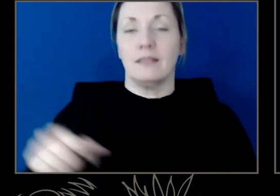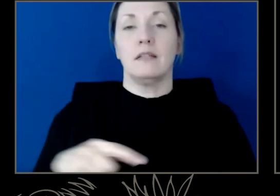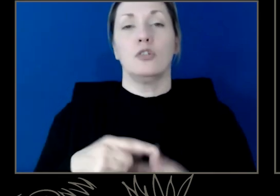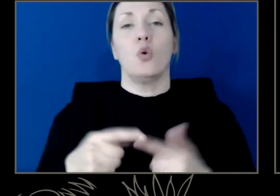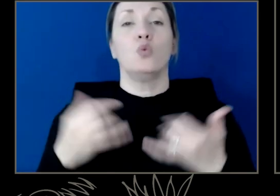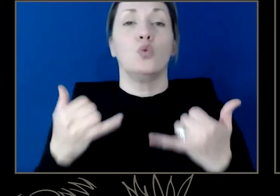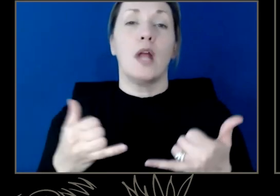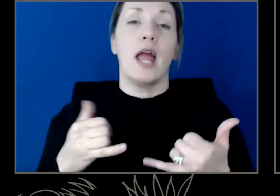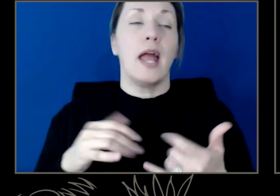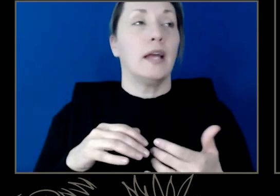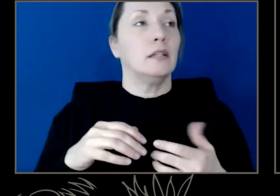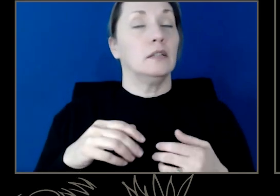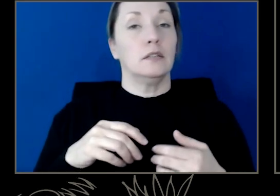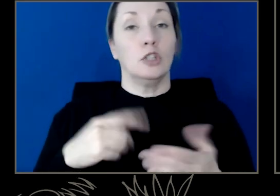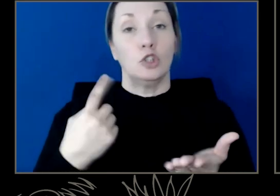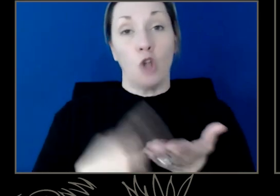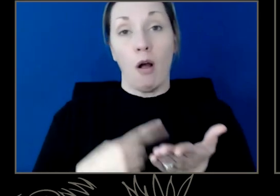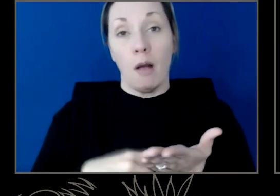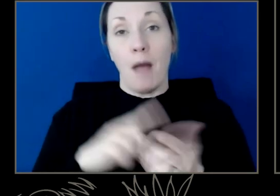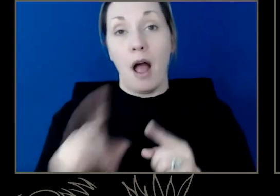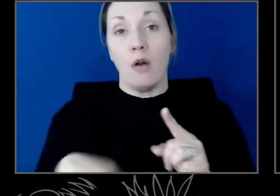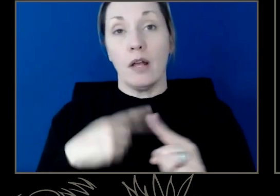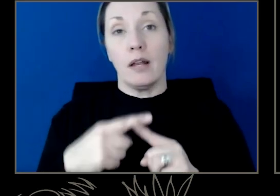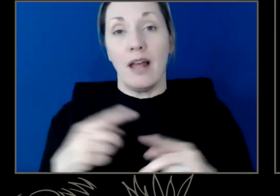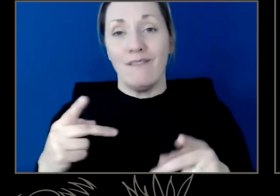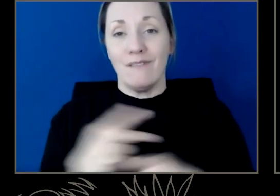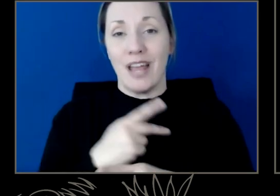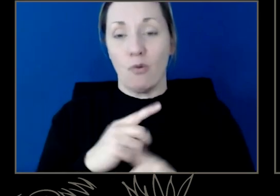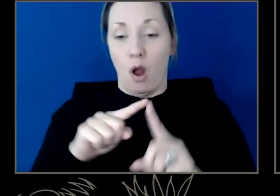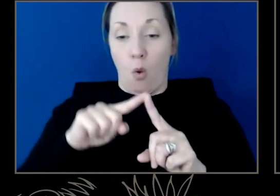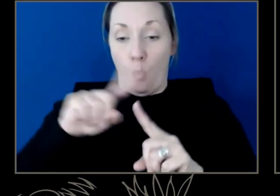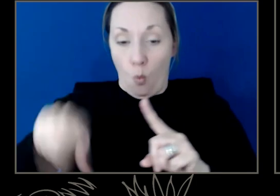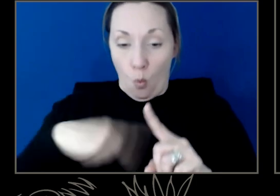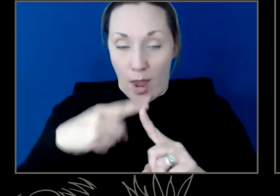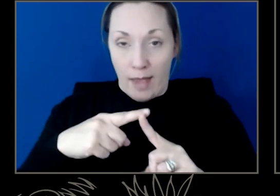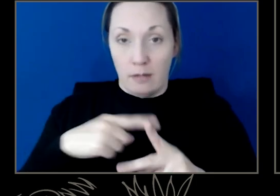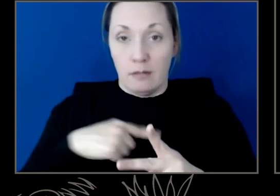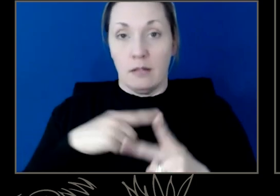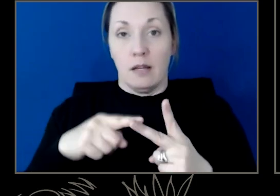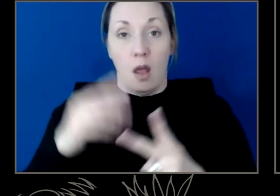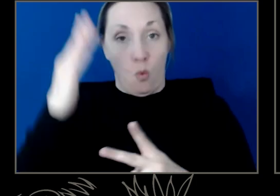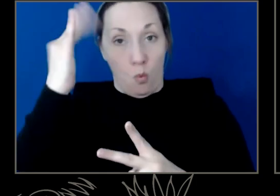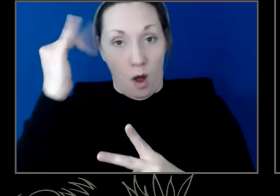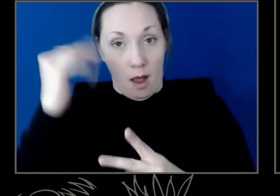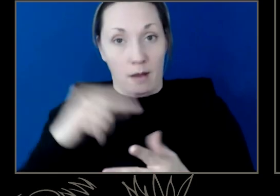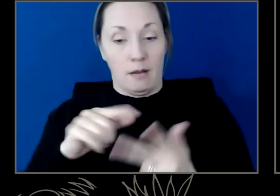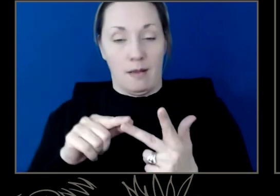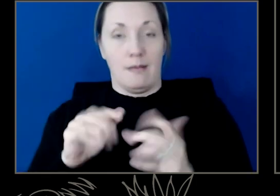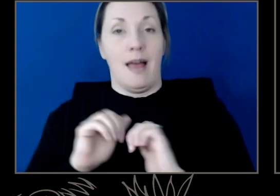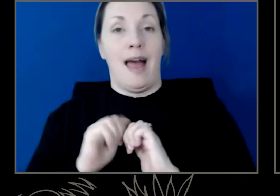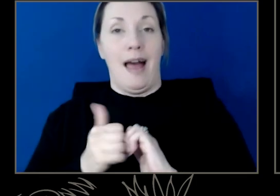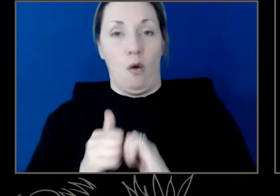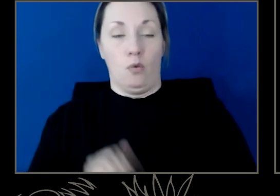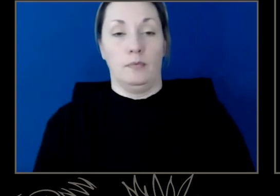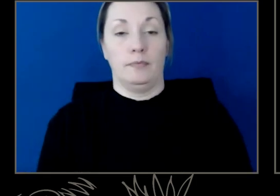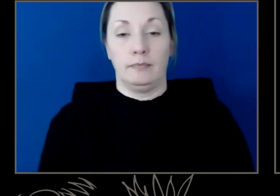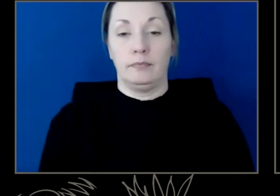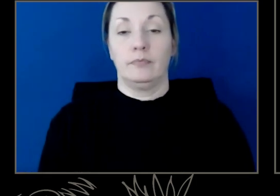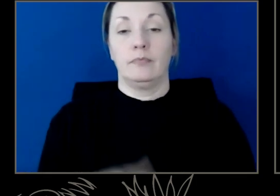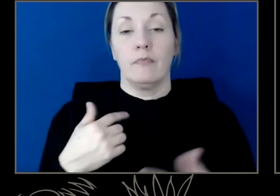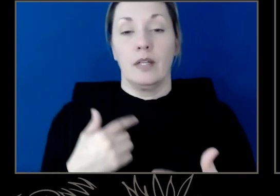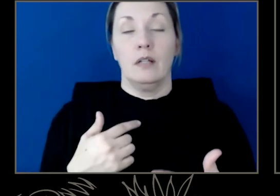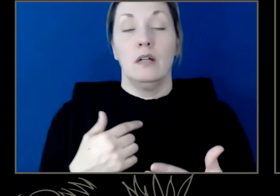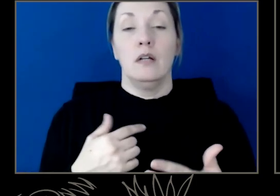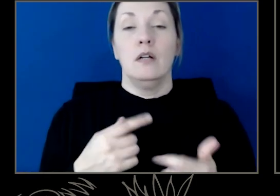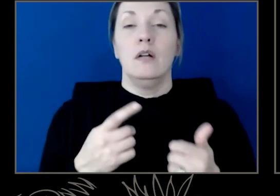out when you should do this, why you would do it, and how to do it. Before, I